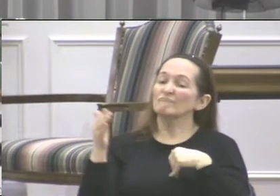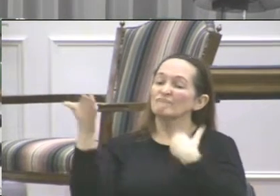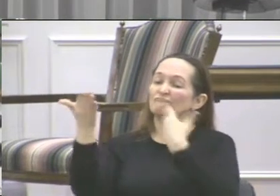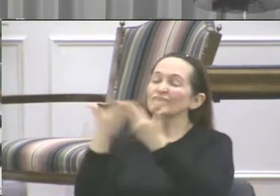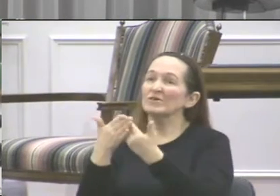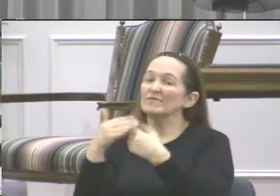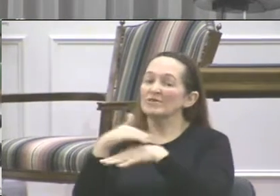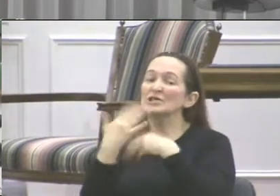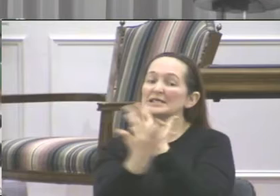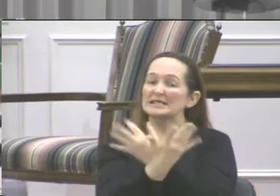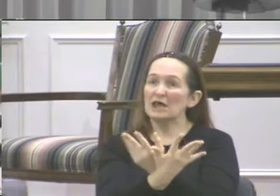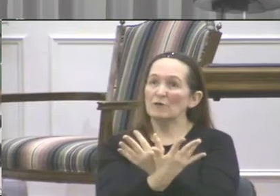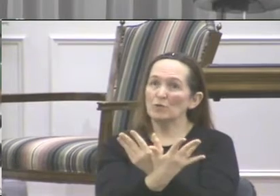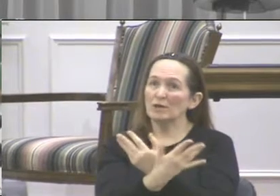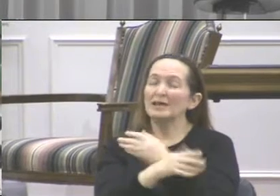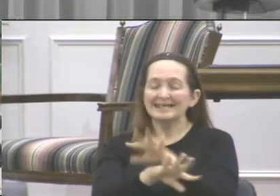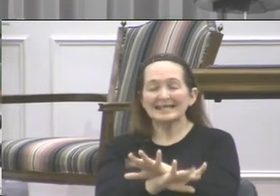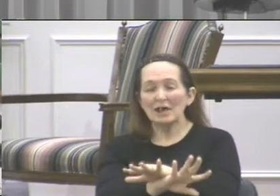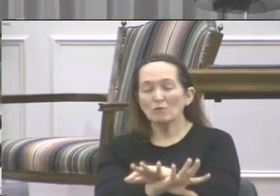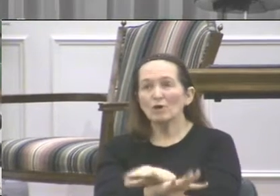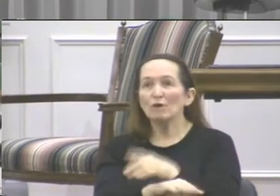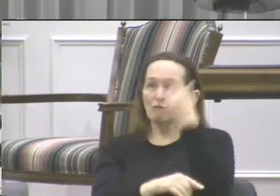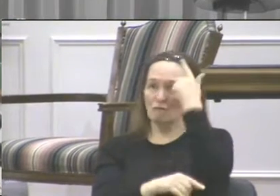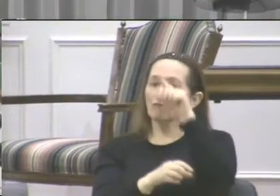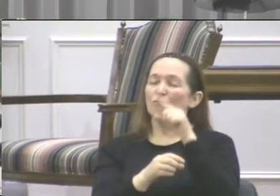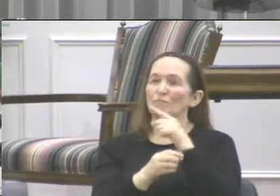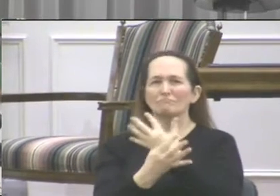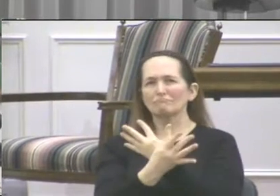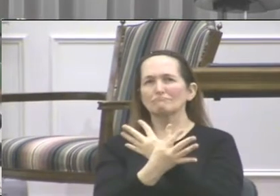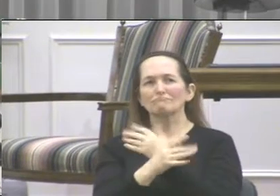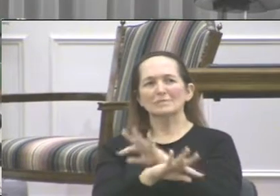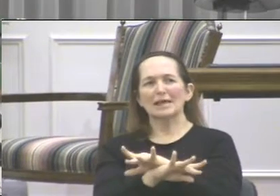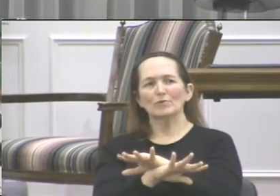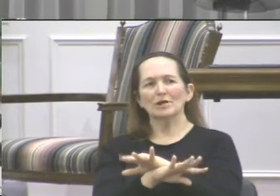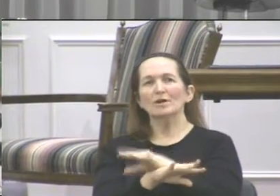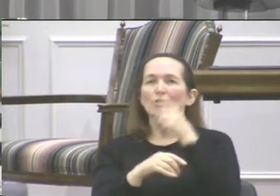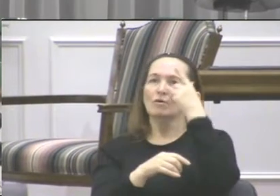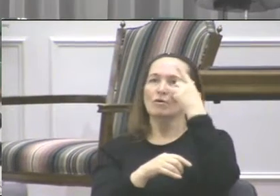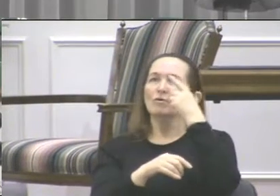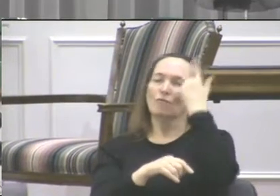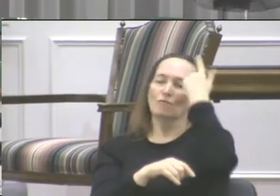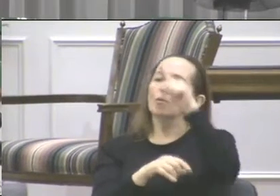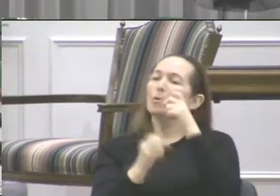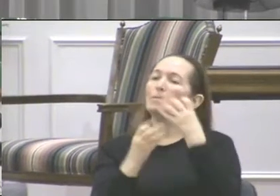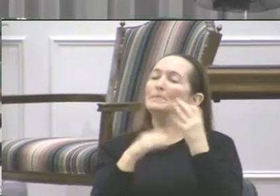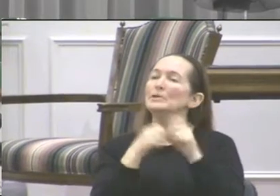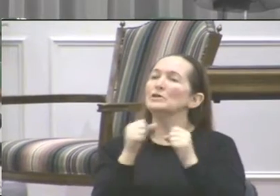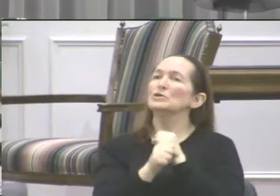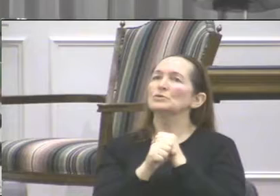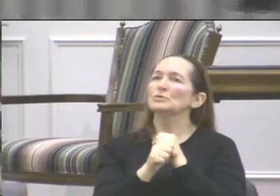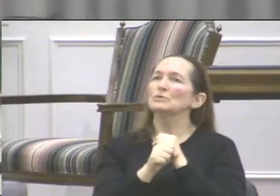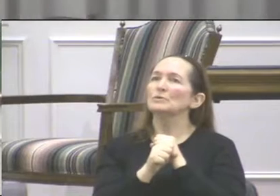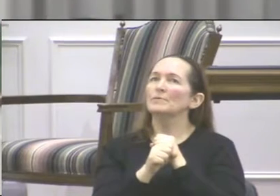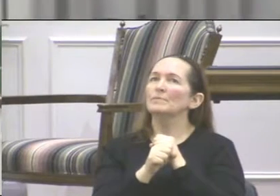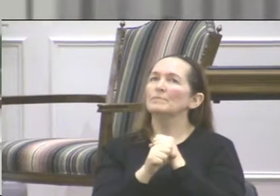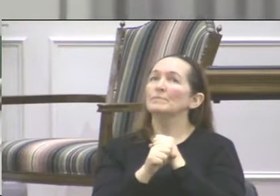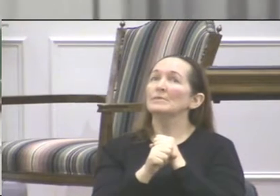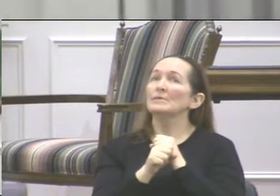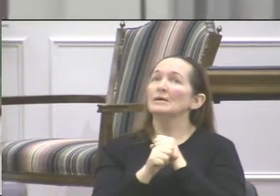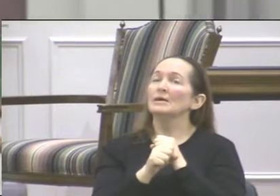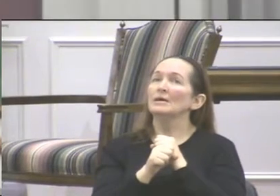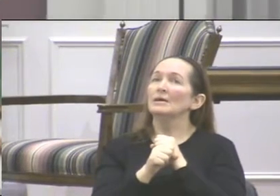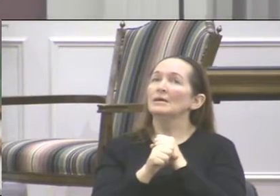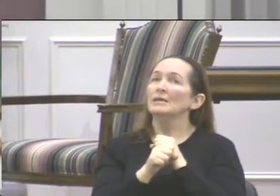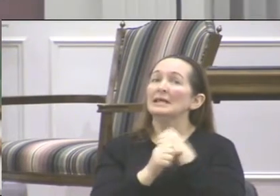lack of faith. As if that wasn't enough, a little bit later in Abraham's life, he encounters Abimelech, a